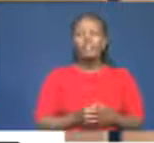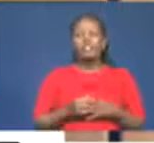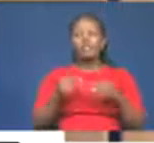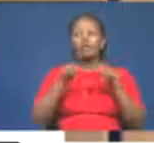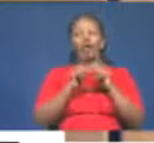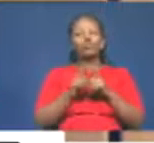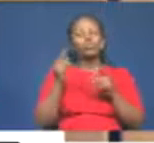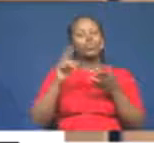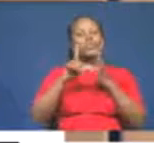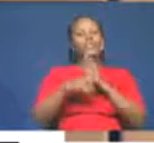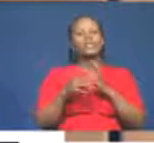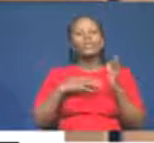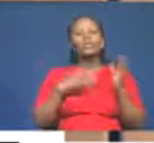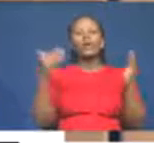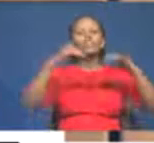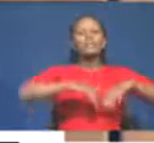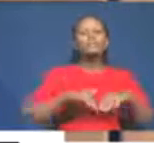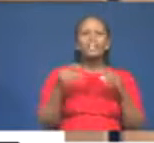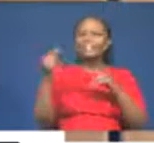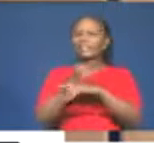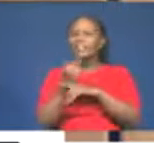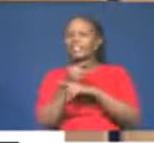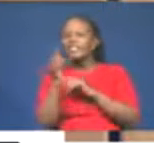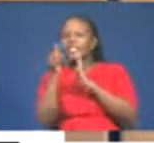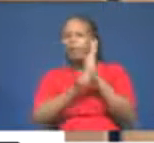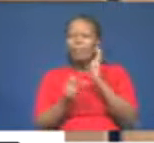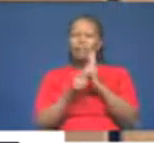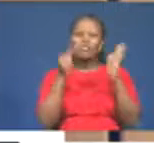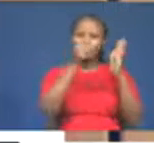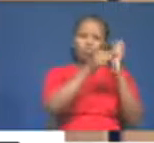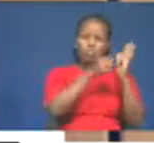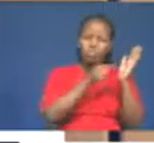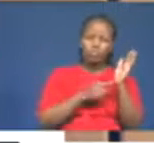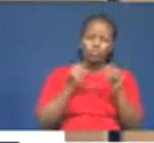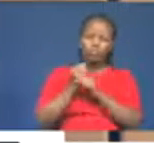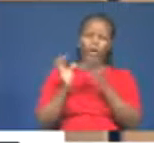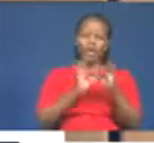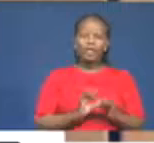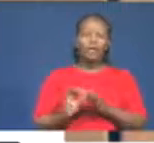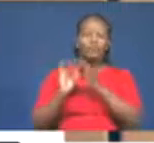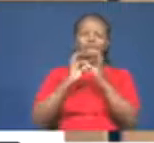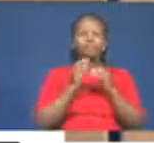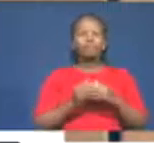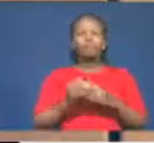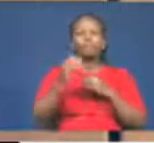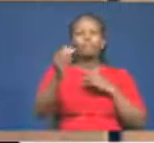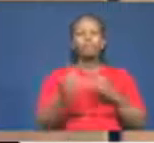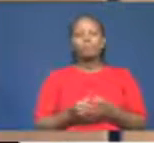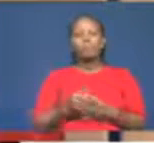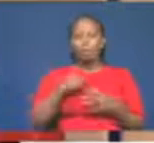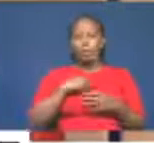our manifesto so that you understand it. And together we work on it. I want to assure